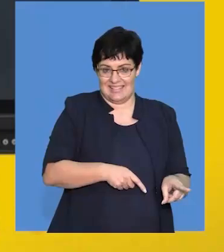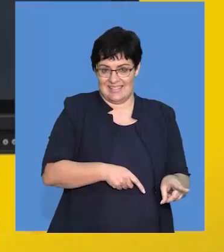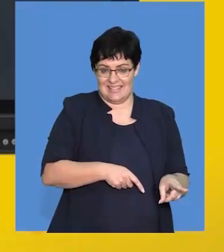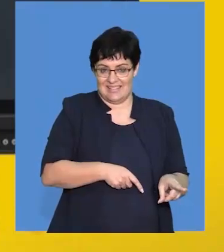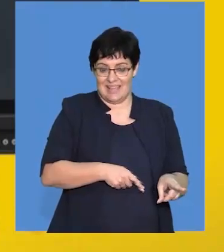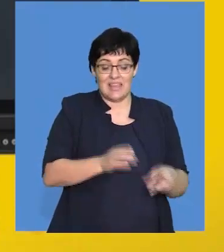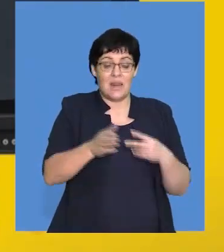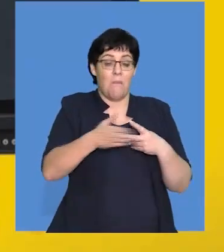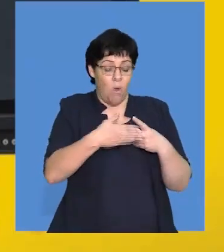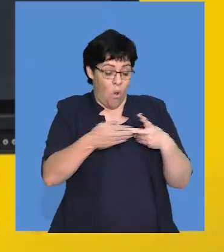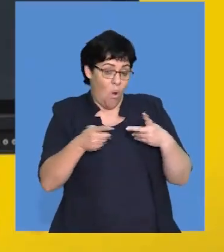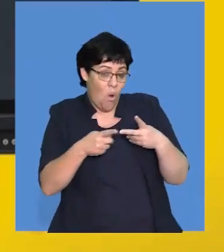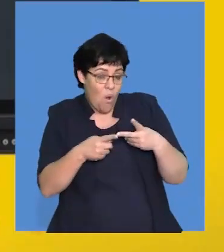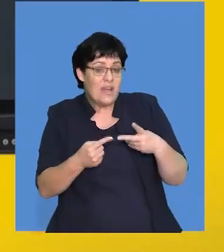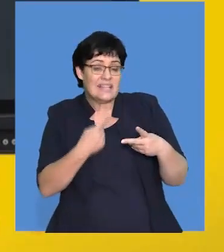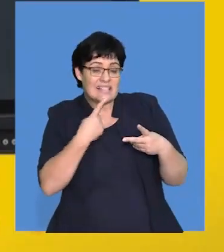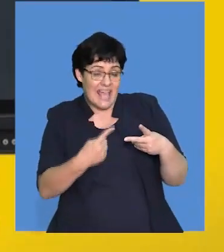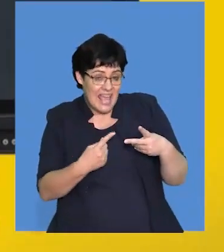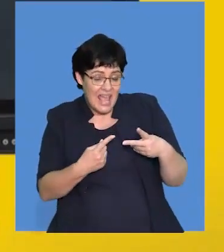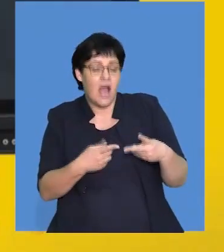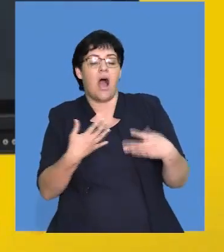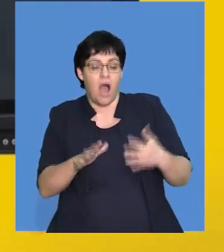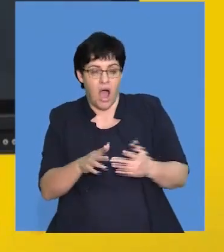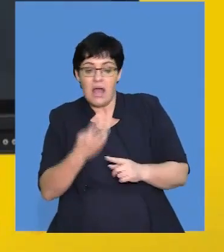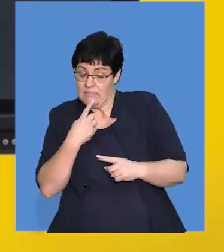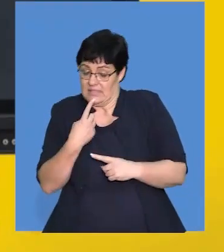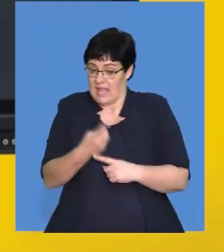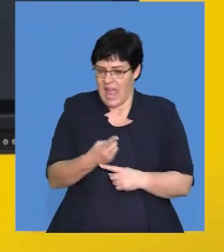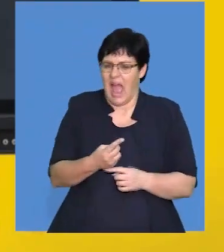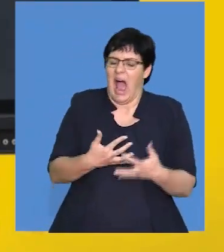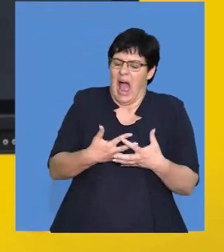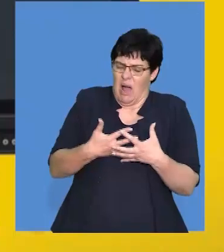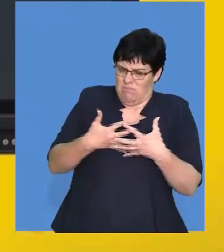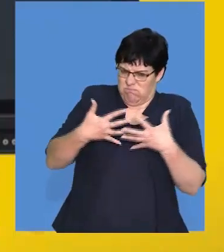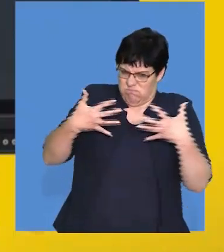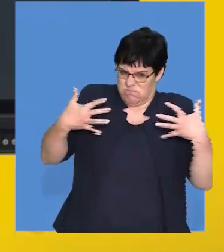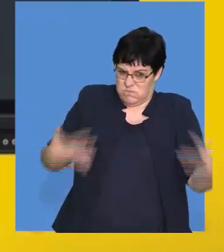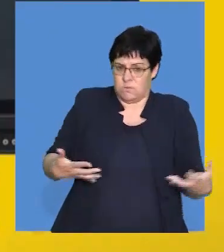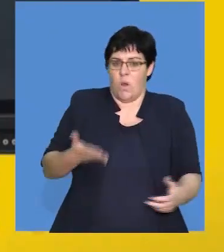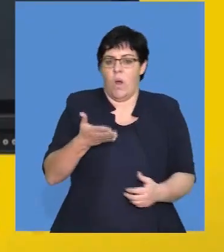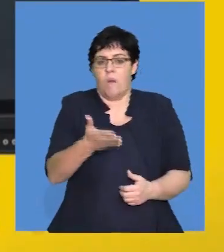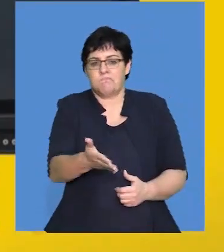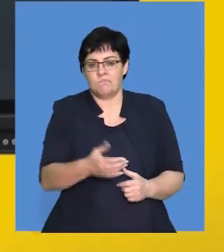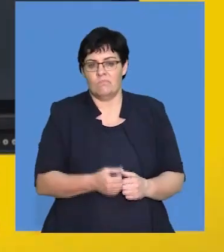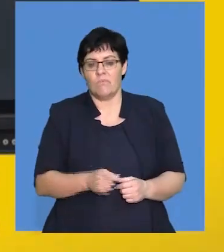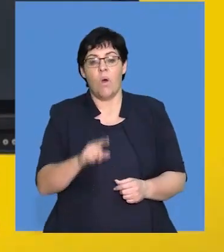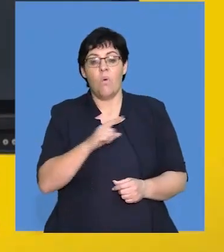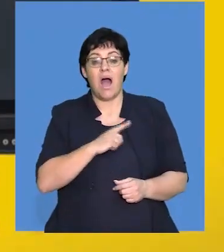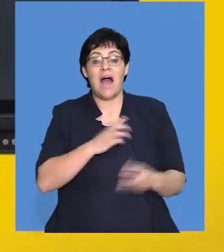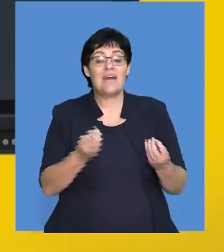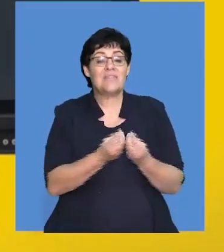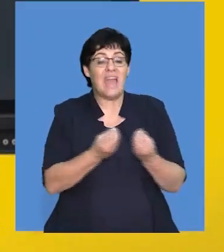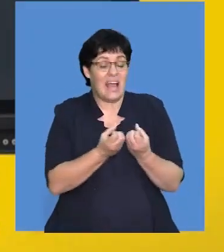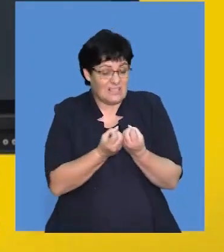then further state, it emphasizes how much of it is there, because only things that